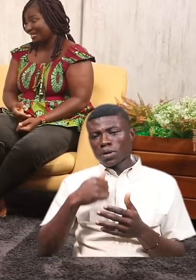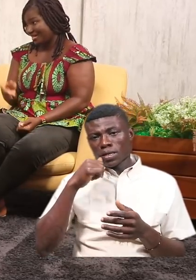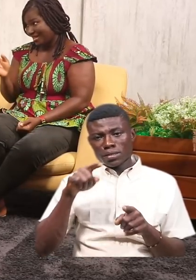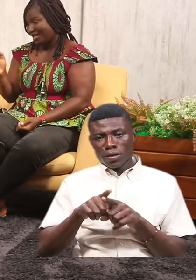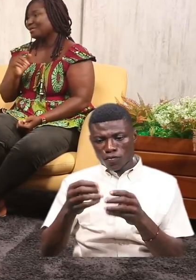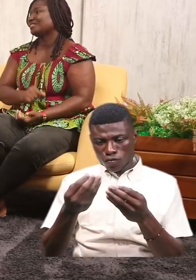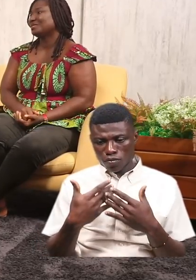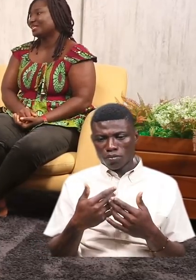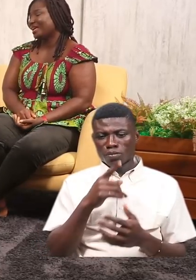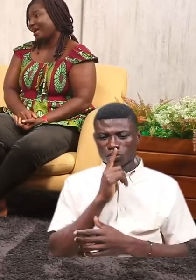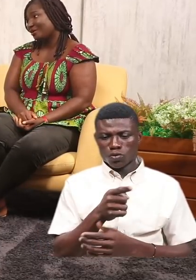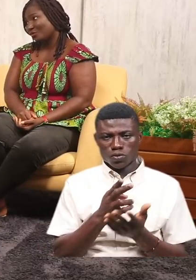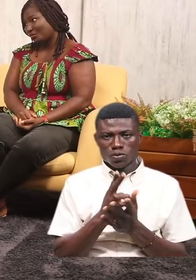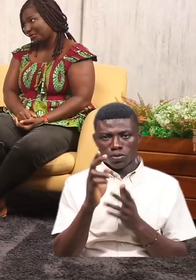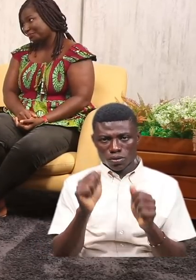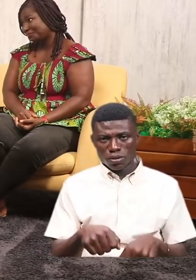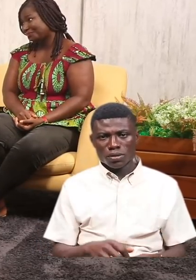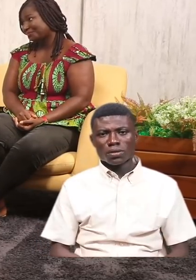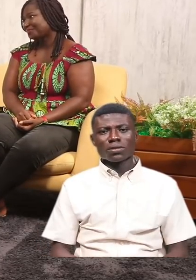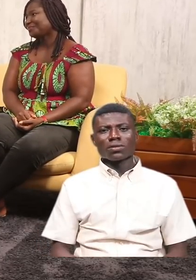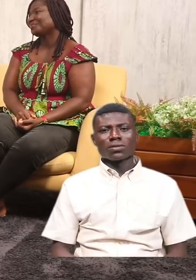no. A bit to me, I am no